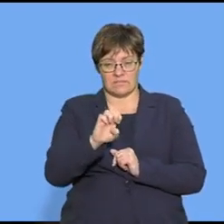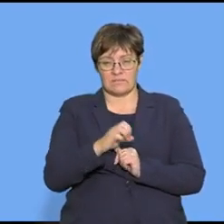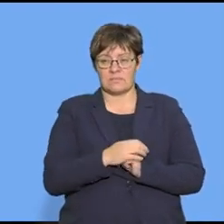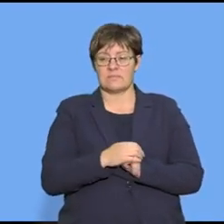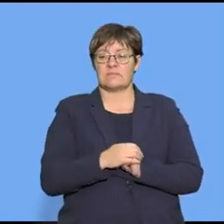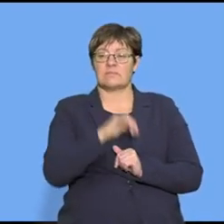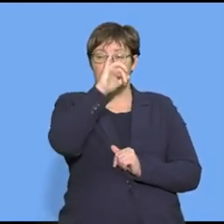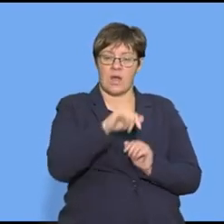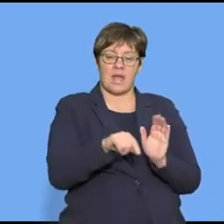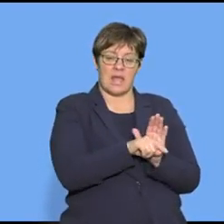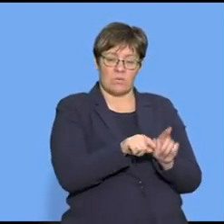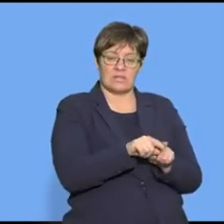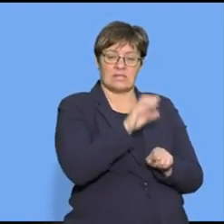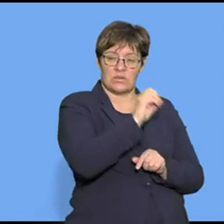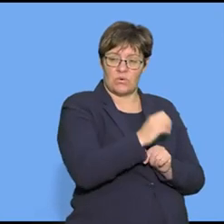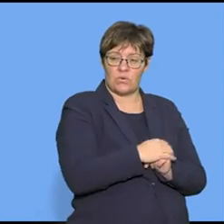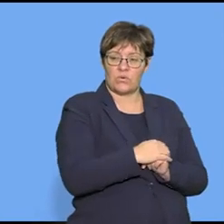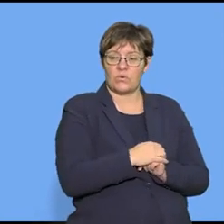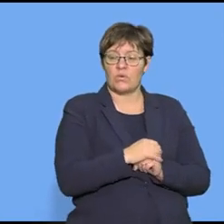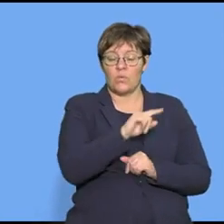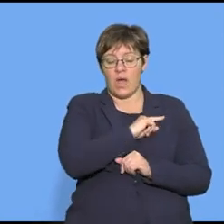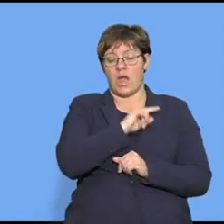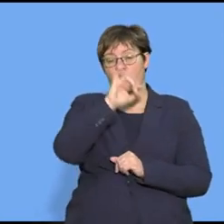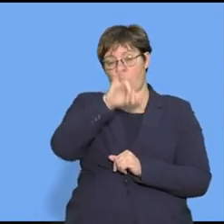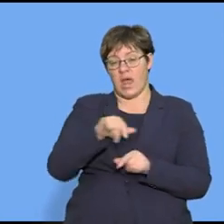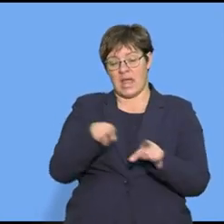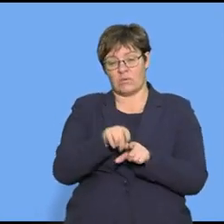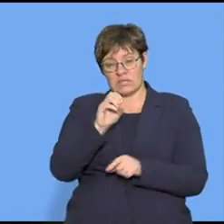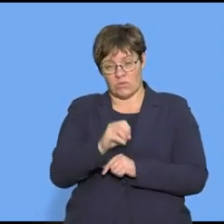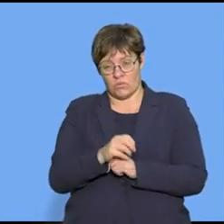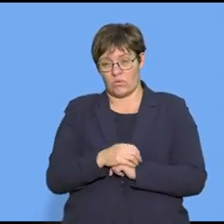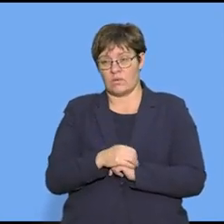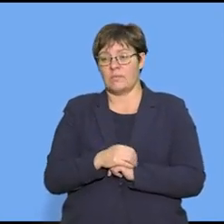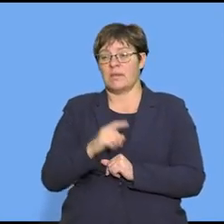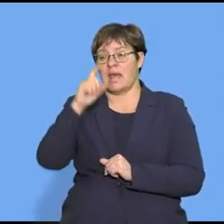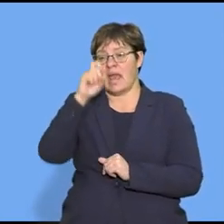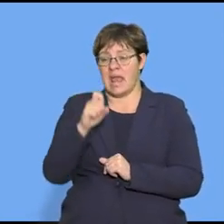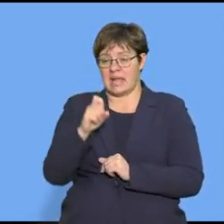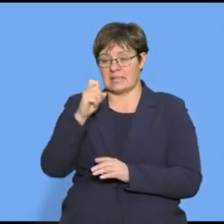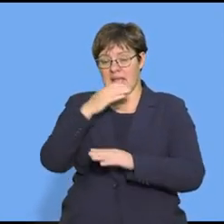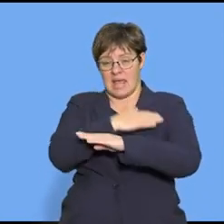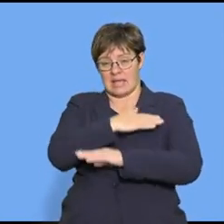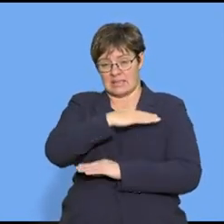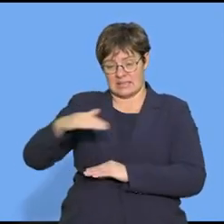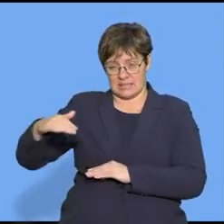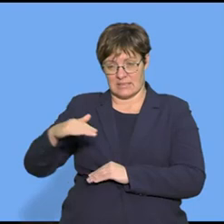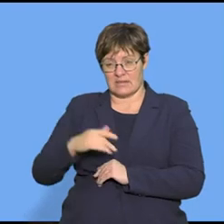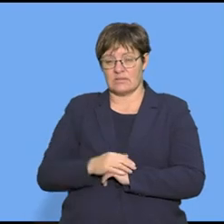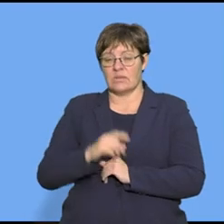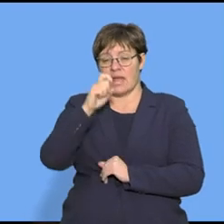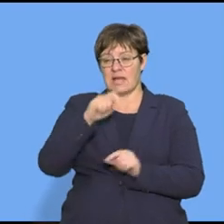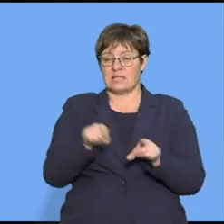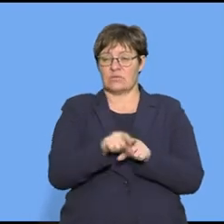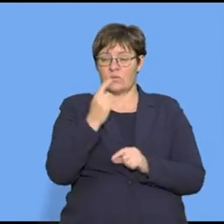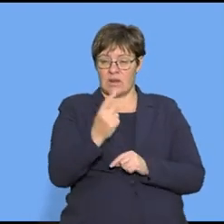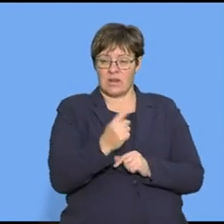y is equals to 0, meaning y is equals to 0 will be on the x-axis, and then x is equals to 1 will